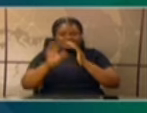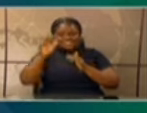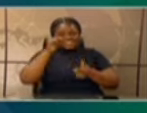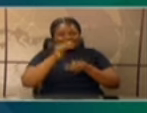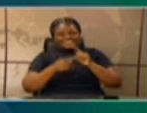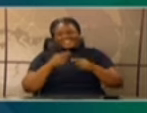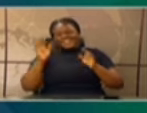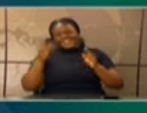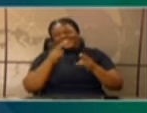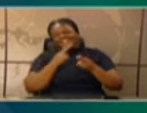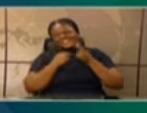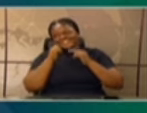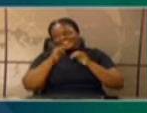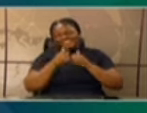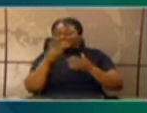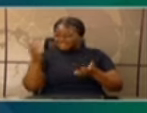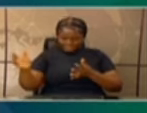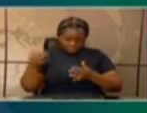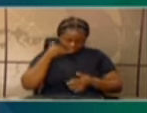need. How are you? Telephone, no.